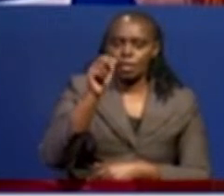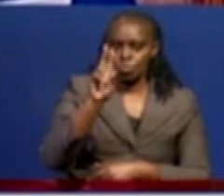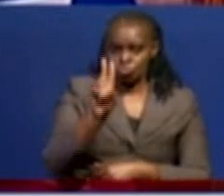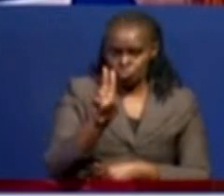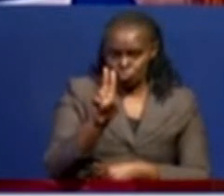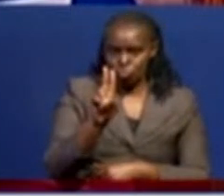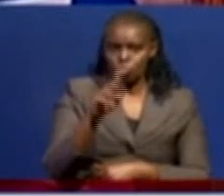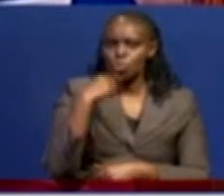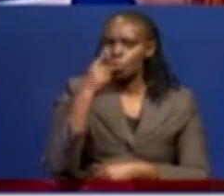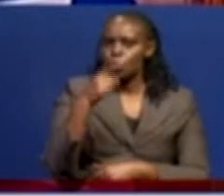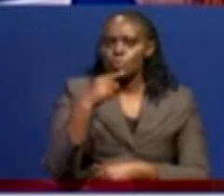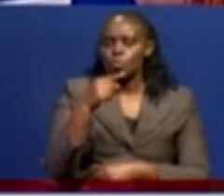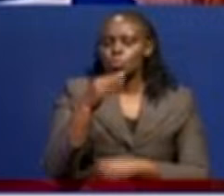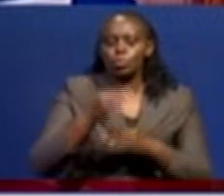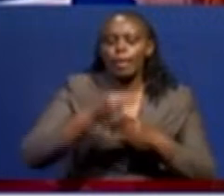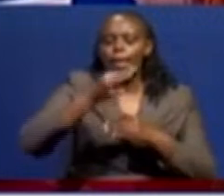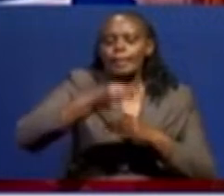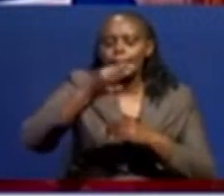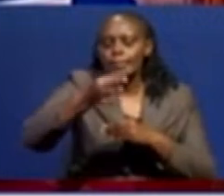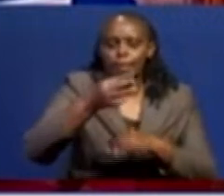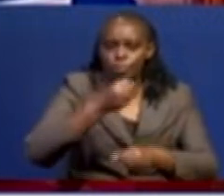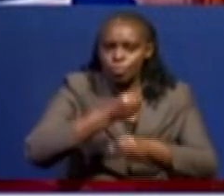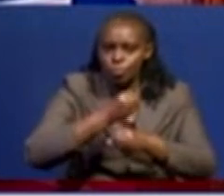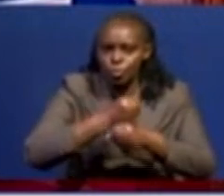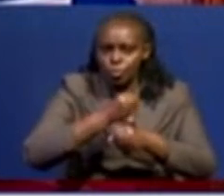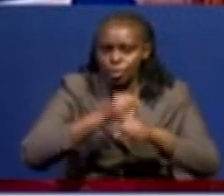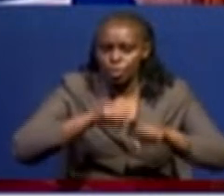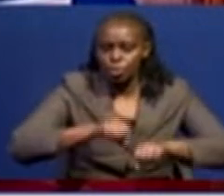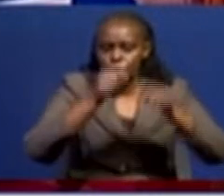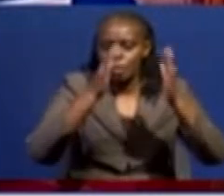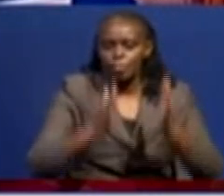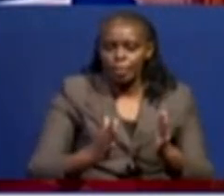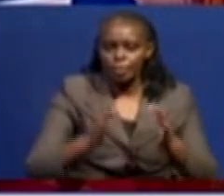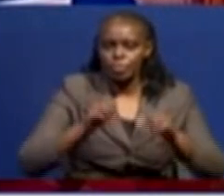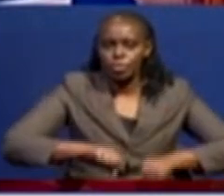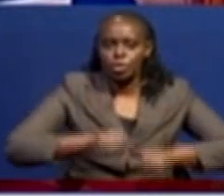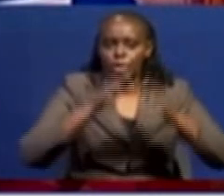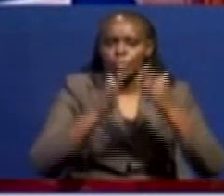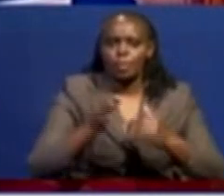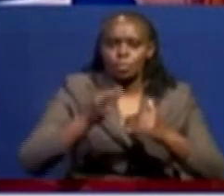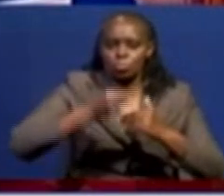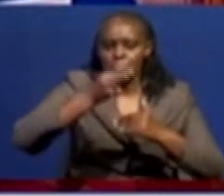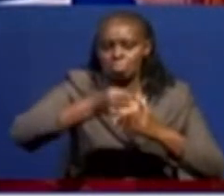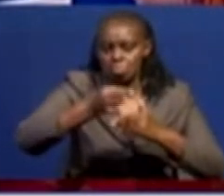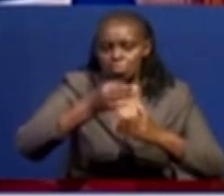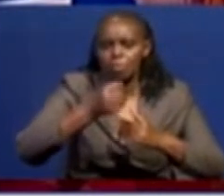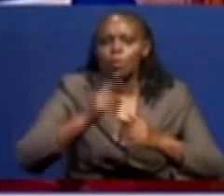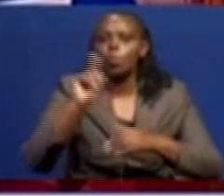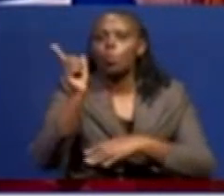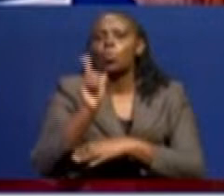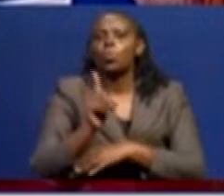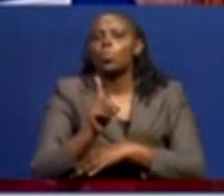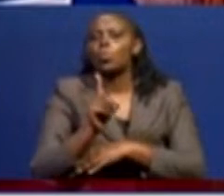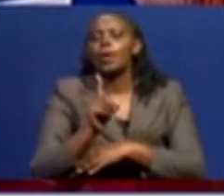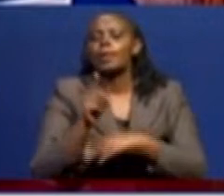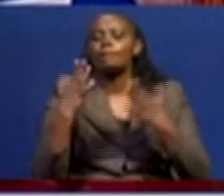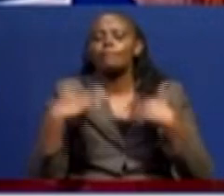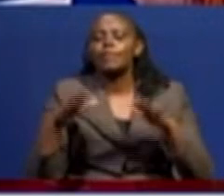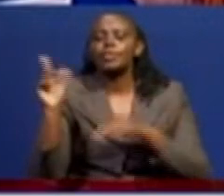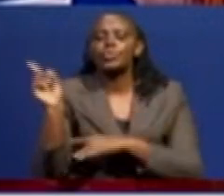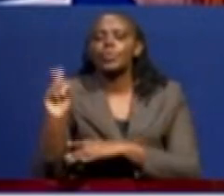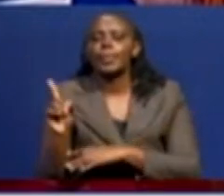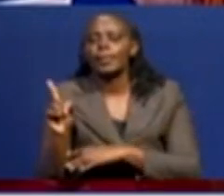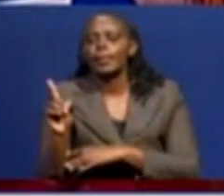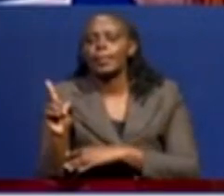Yes. Whose term is being extended? For the chairperson? The chairperson. Yes. When was it